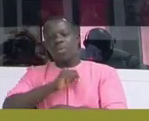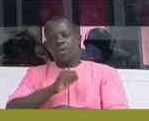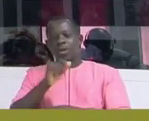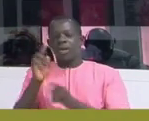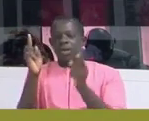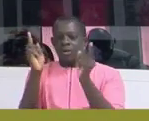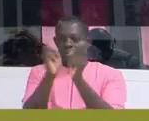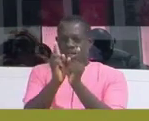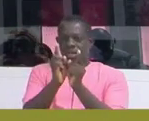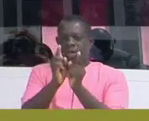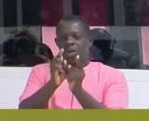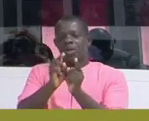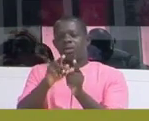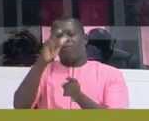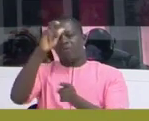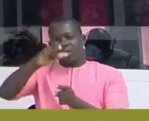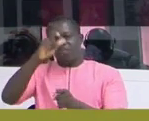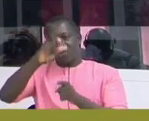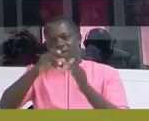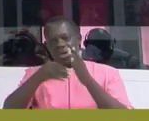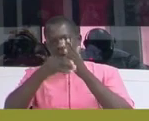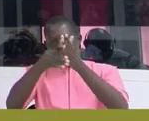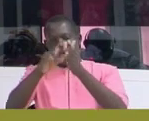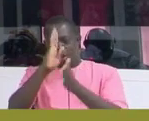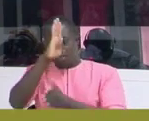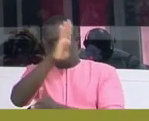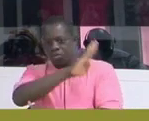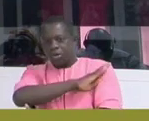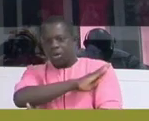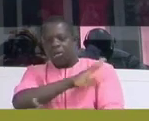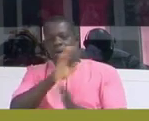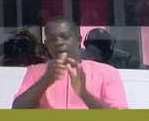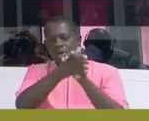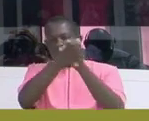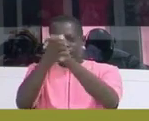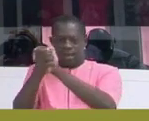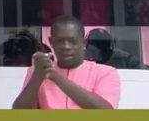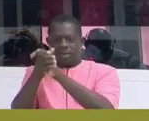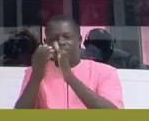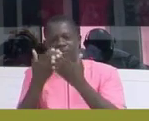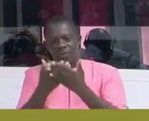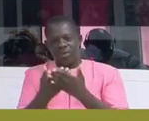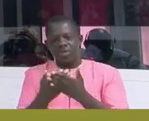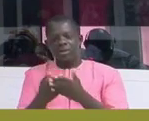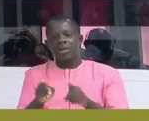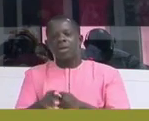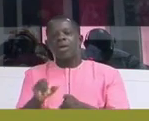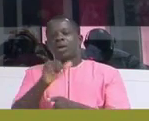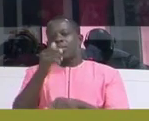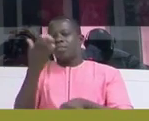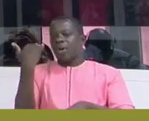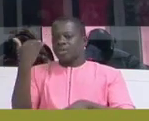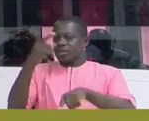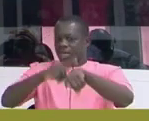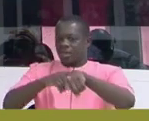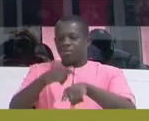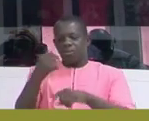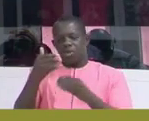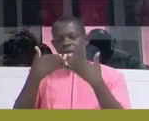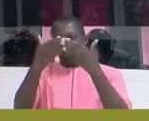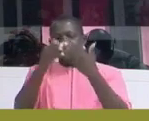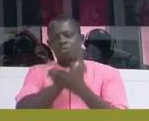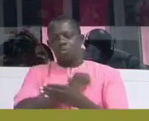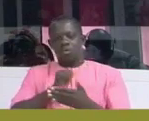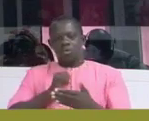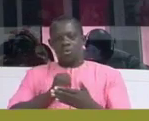with we go to NY's place in we greeted at